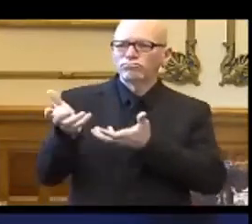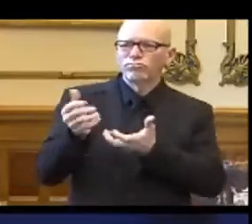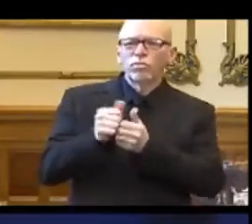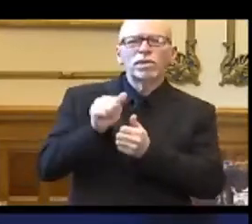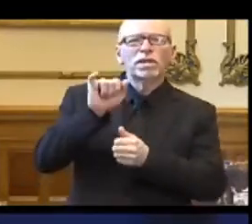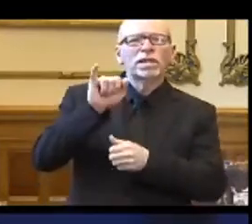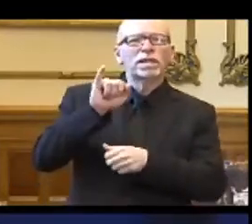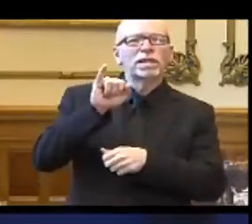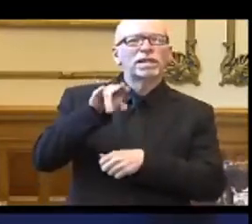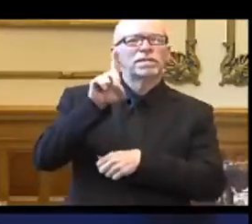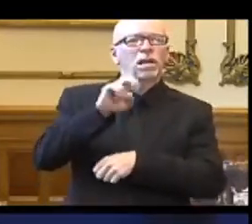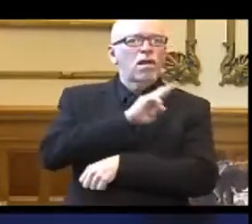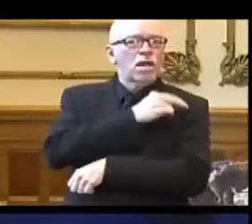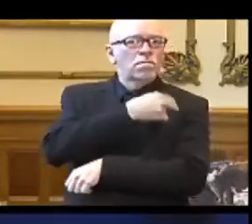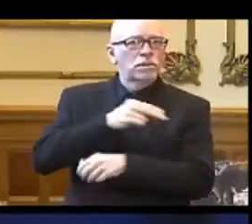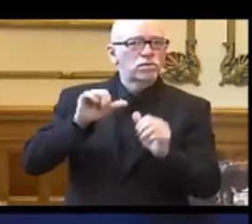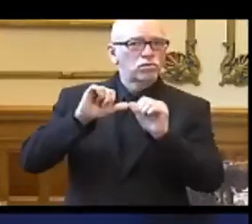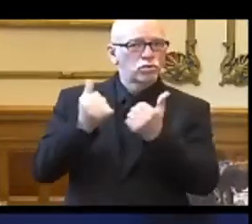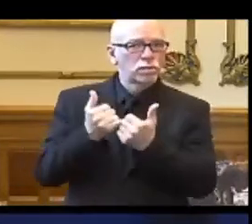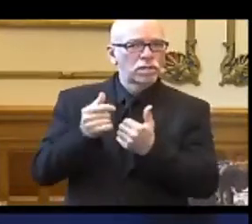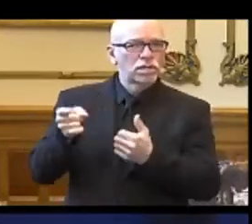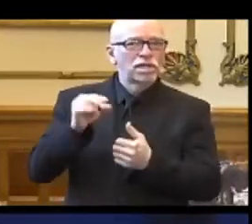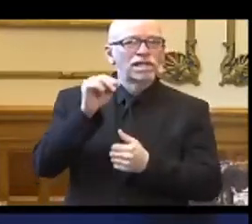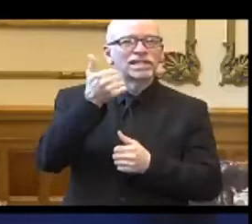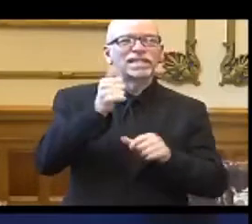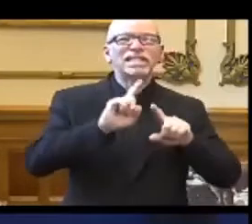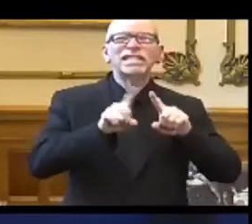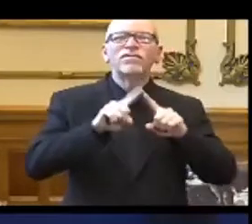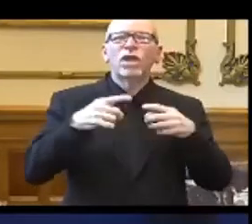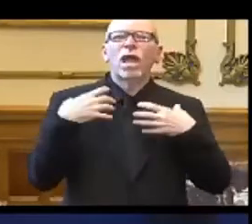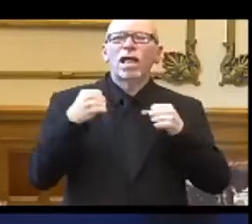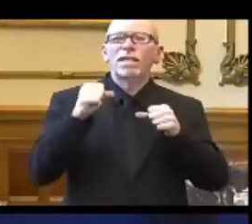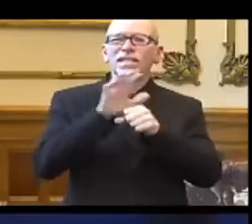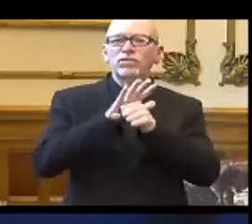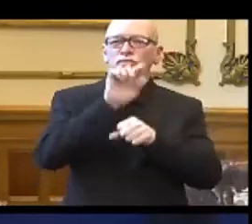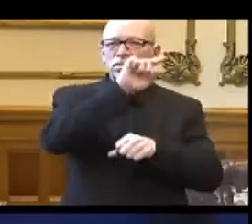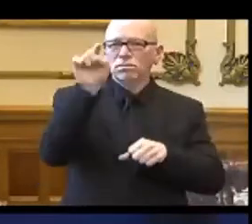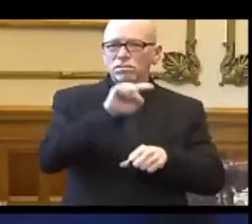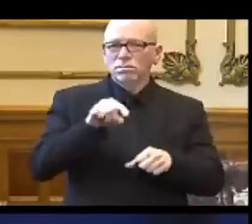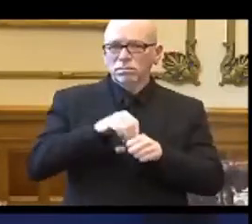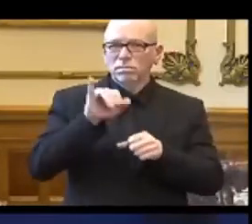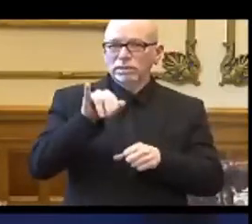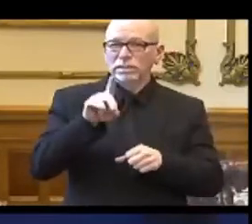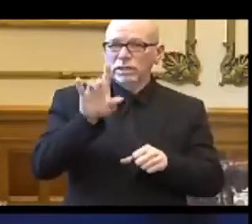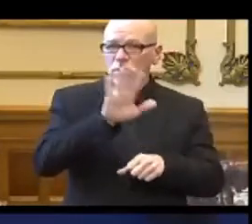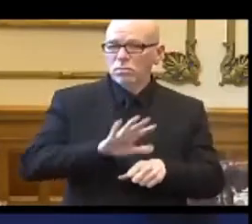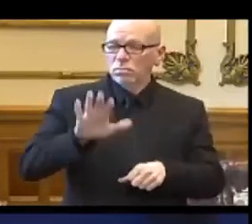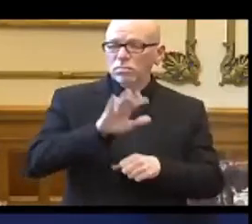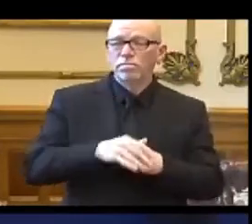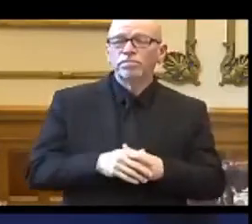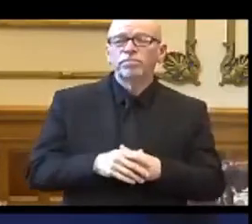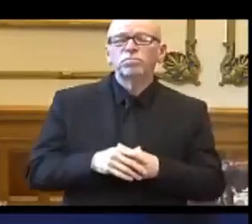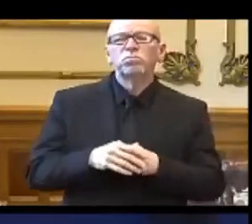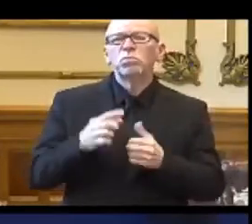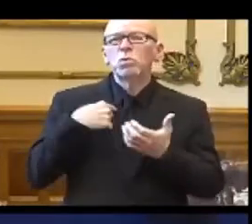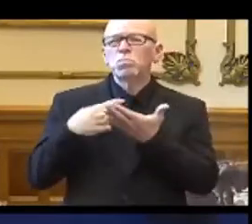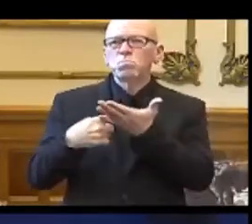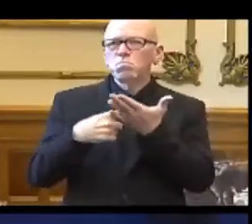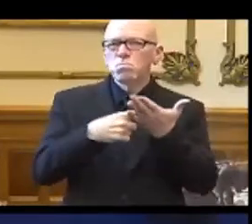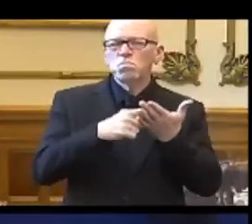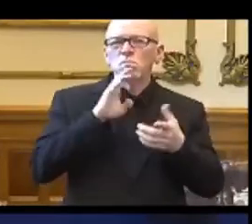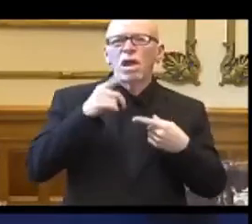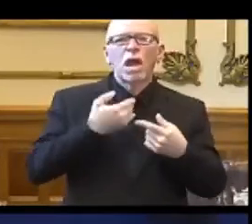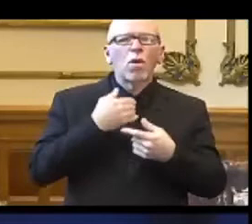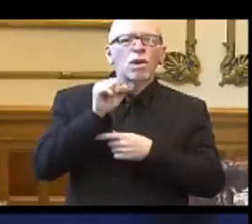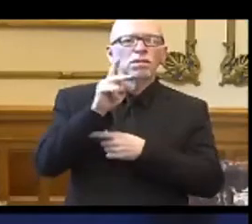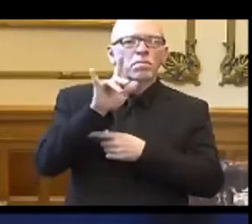Hospital Association and our 10 different health districts around the state of Indiana in regards to our supply inventory,